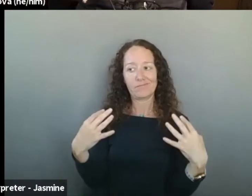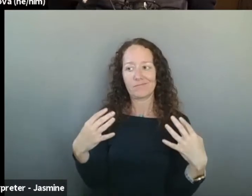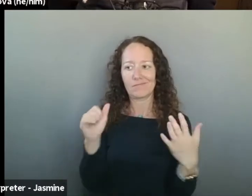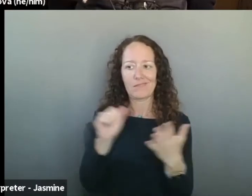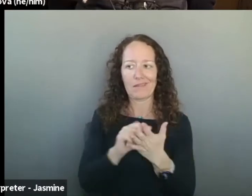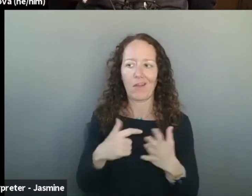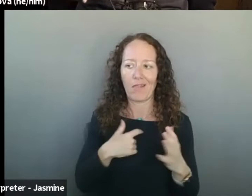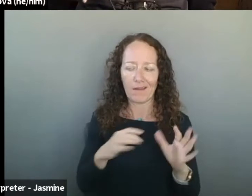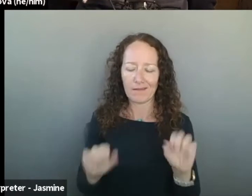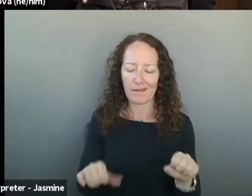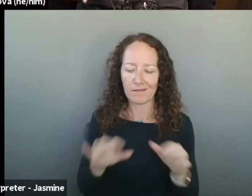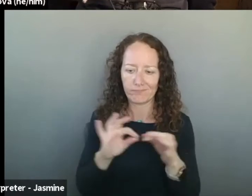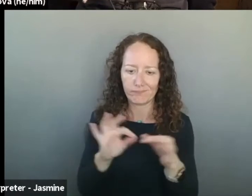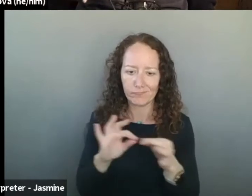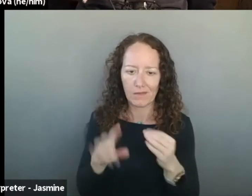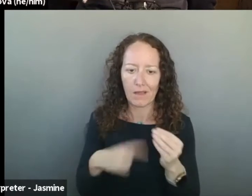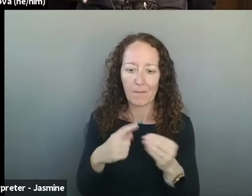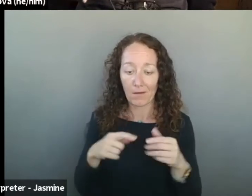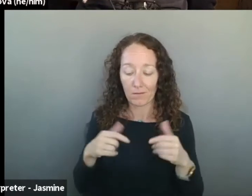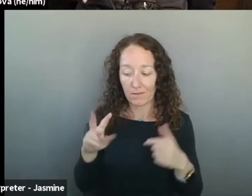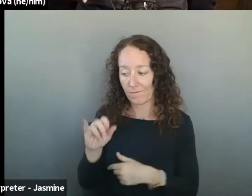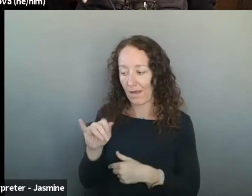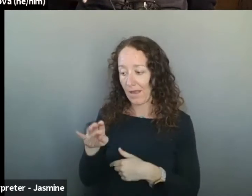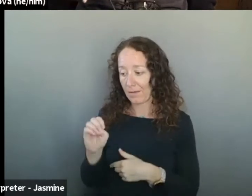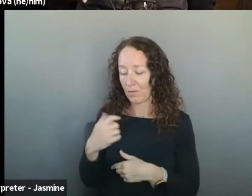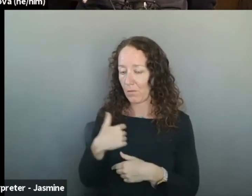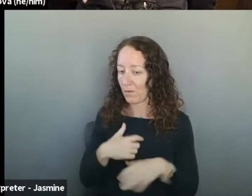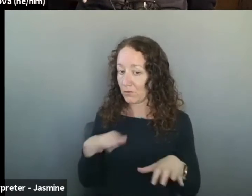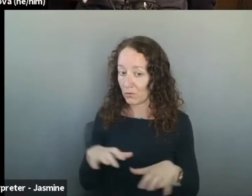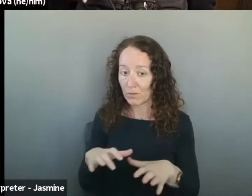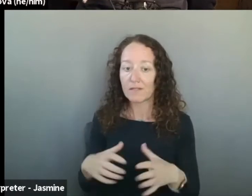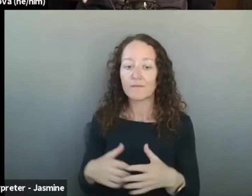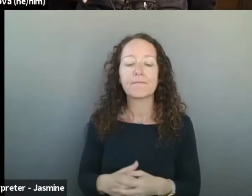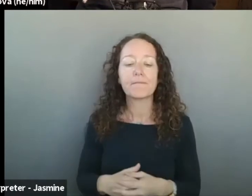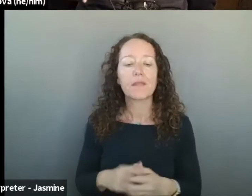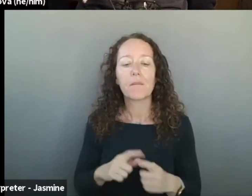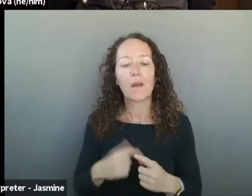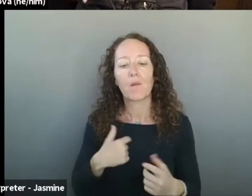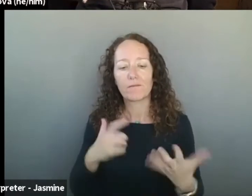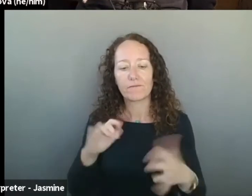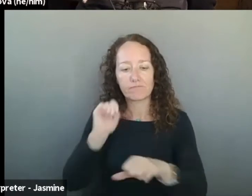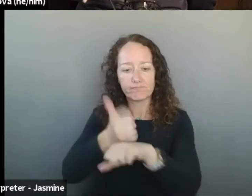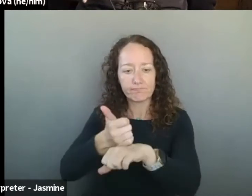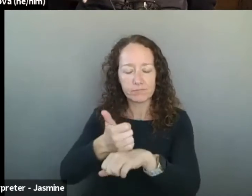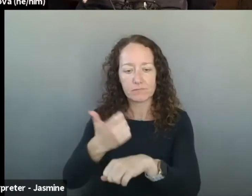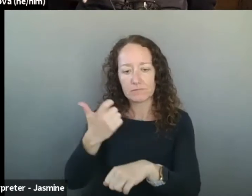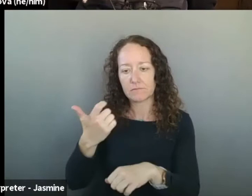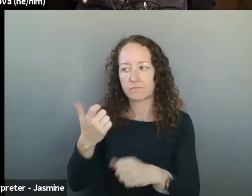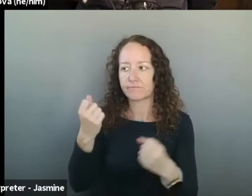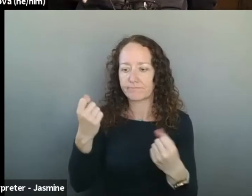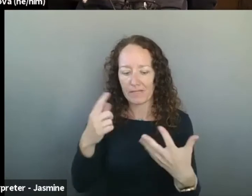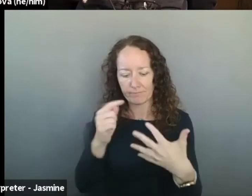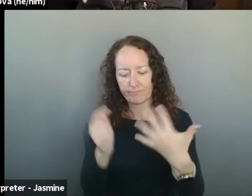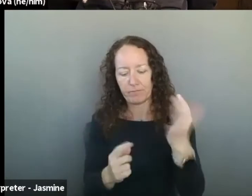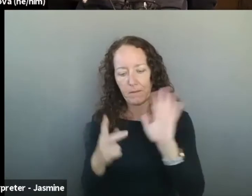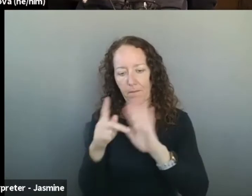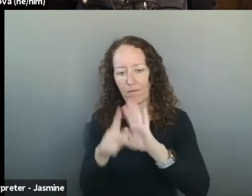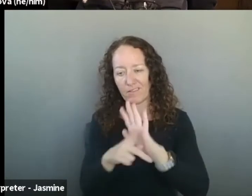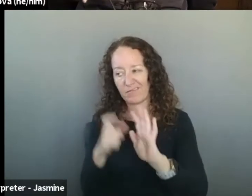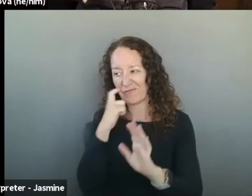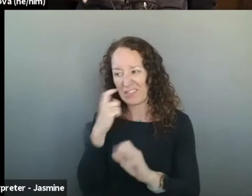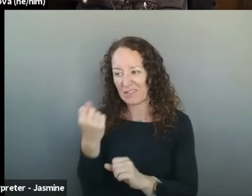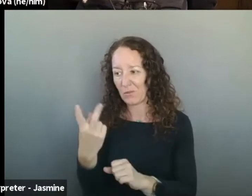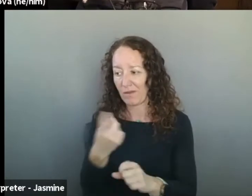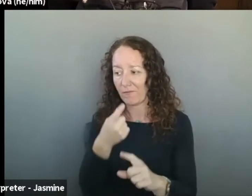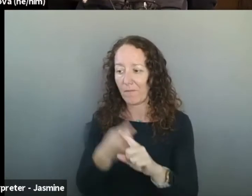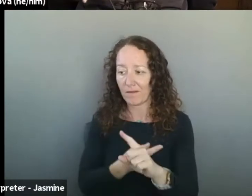how we're walking the walk at Vibe. But we have instituted in the past 12 months lots of policies that make